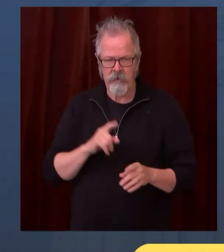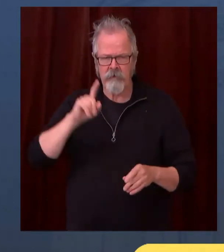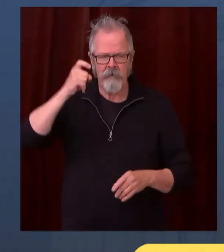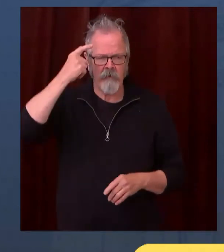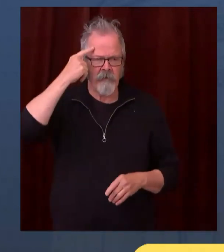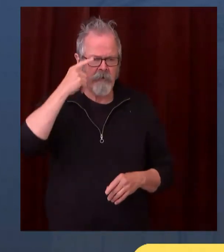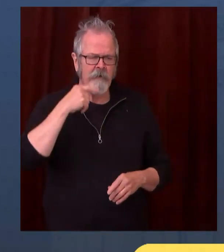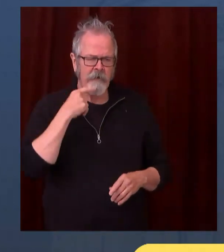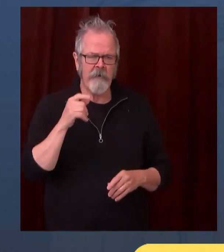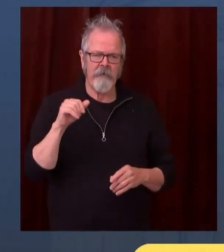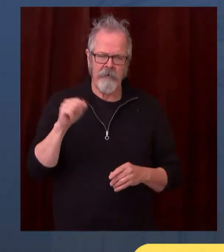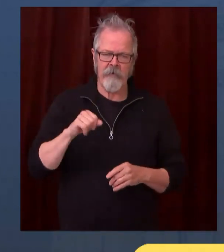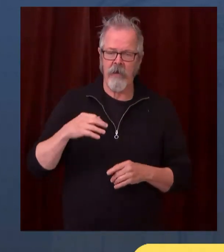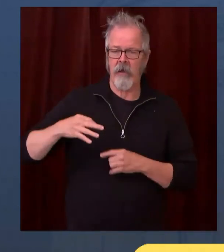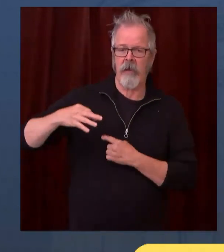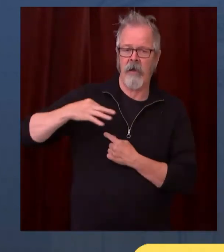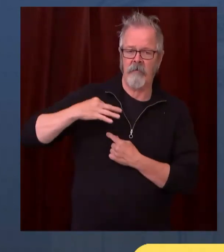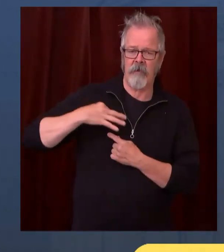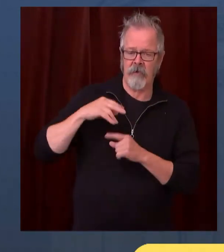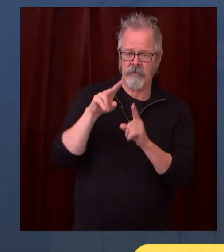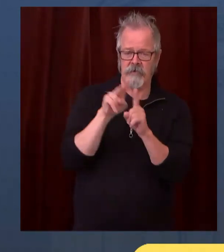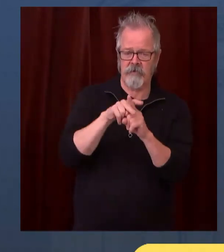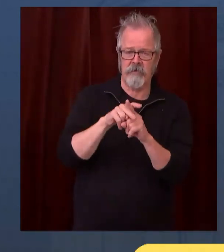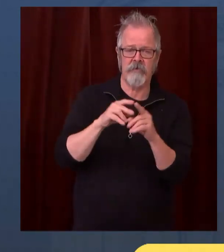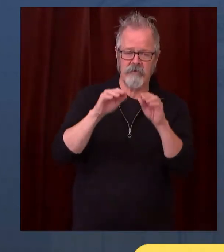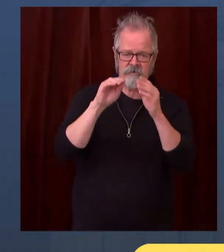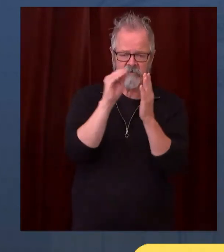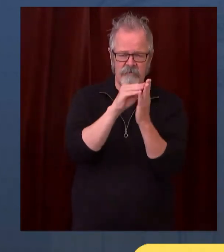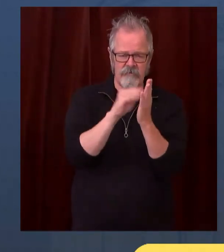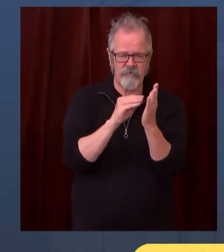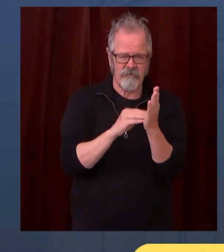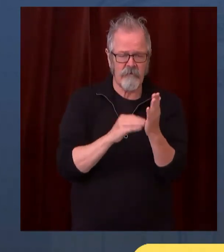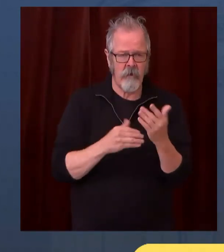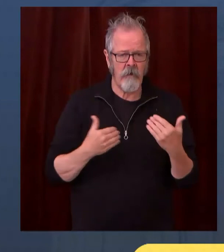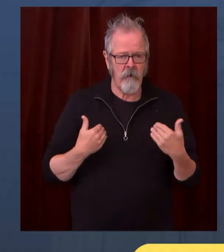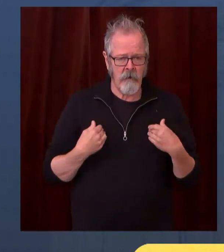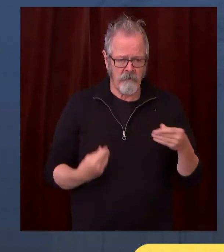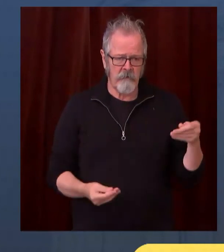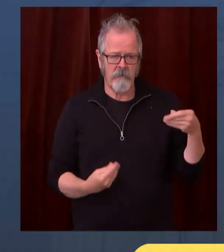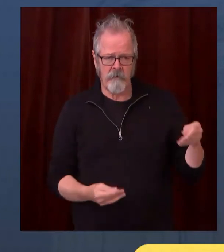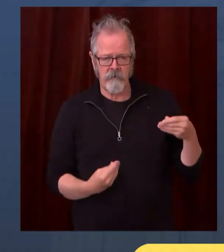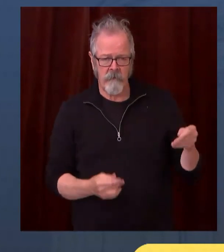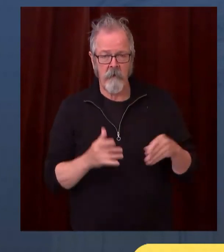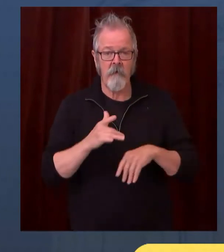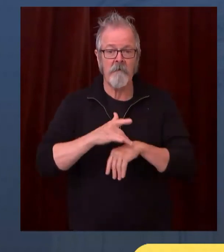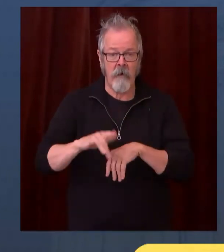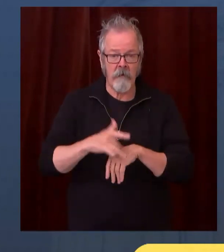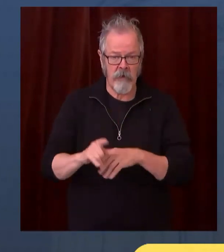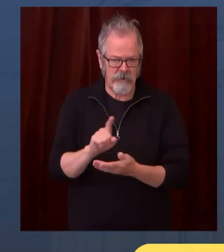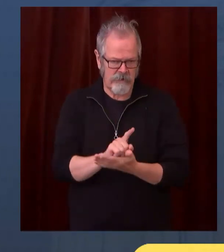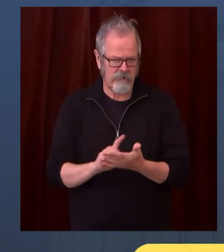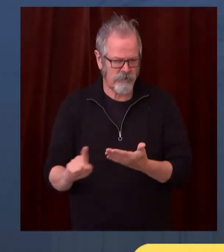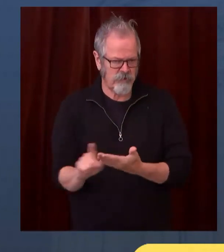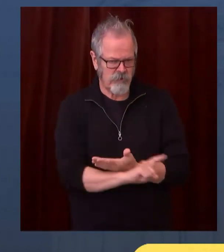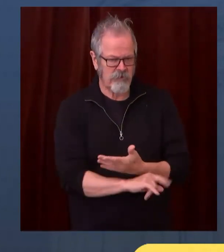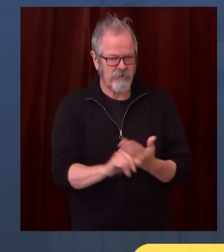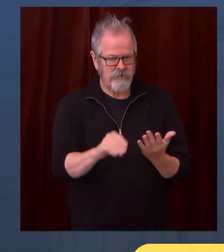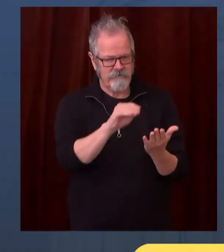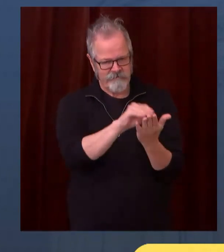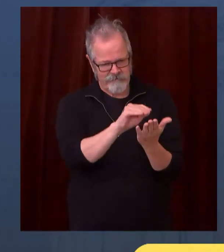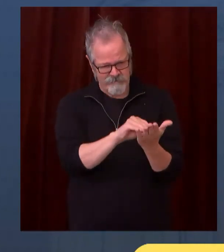compliance with the protocols that are previously required.